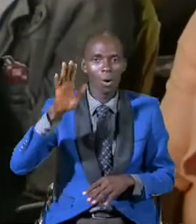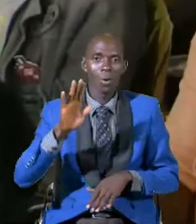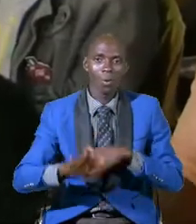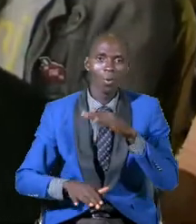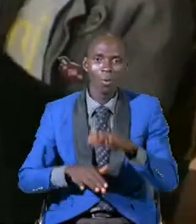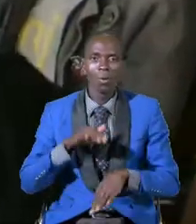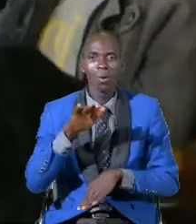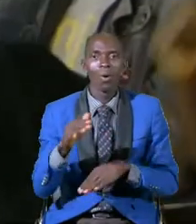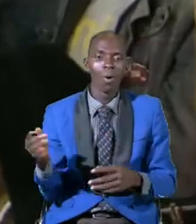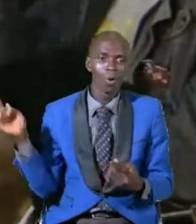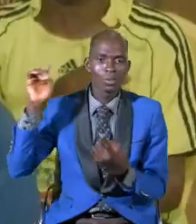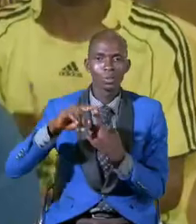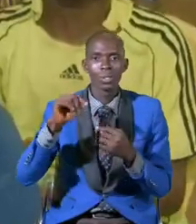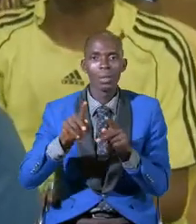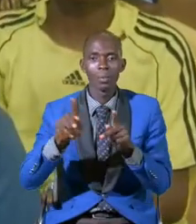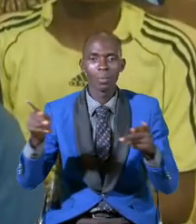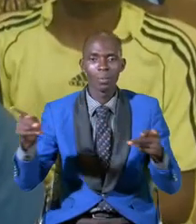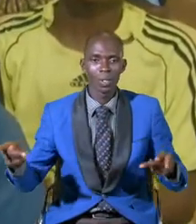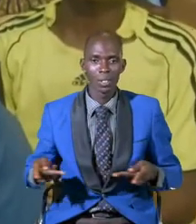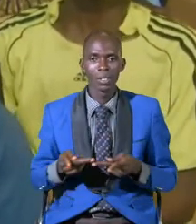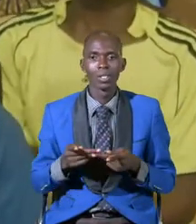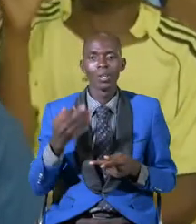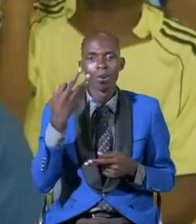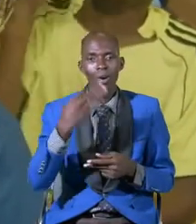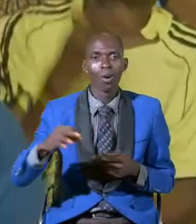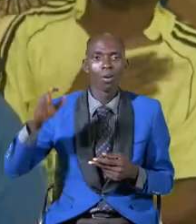the place of destiny.